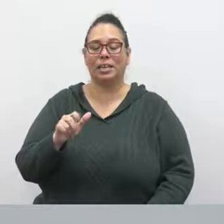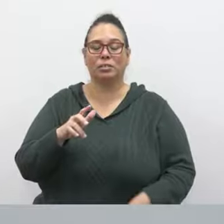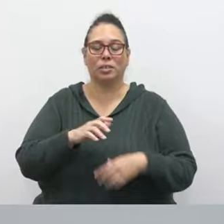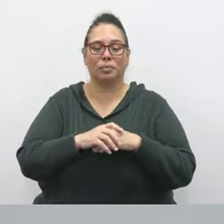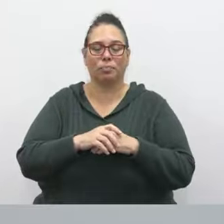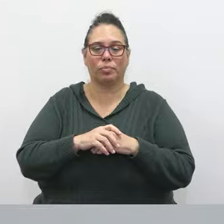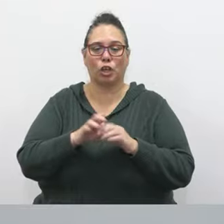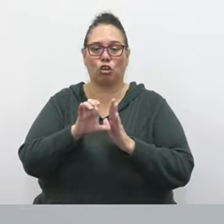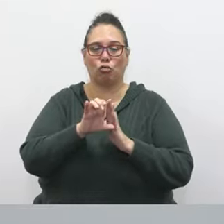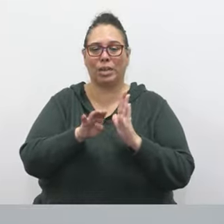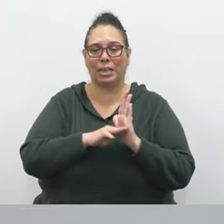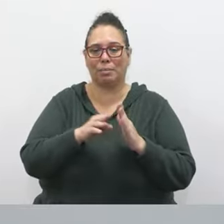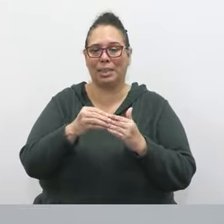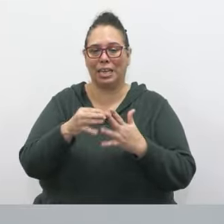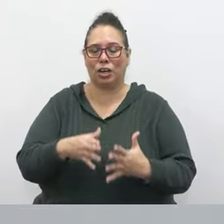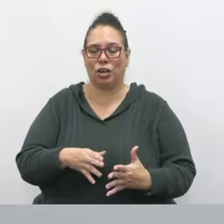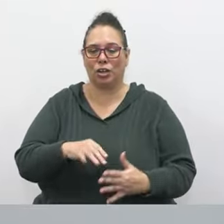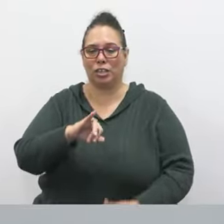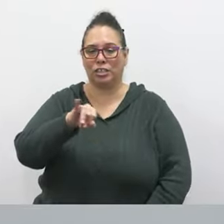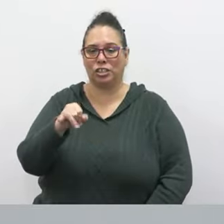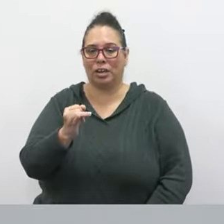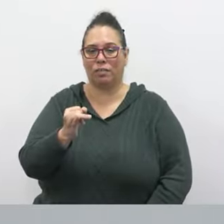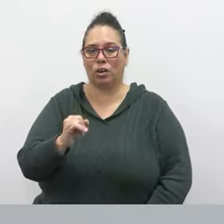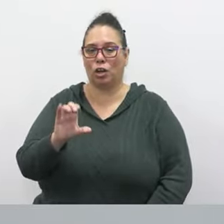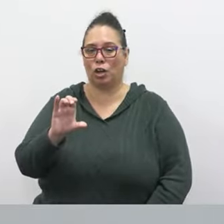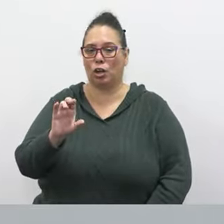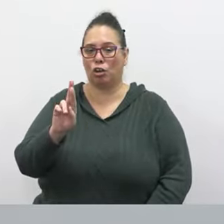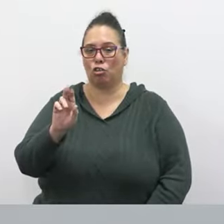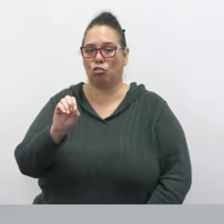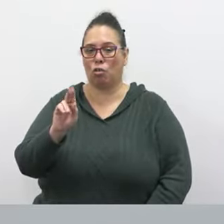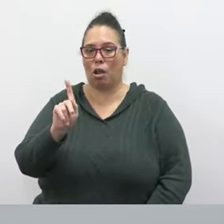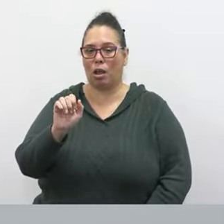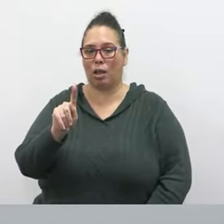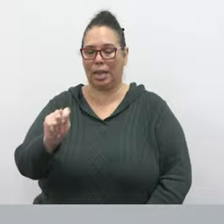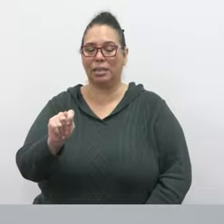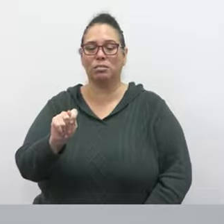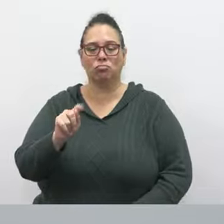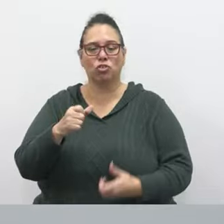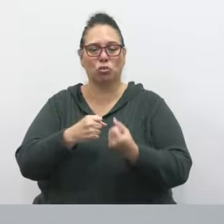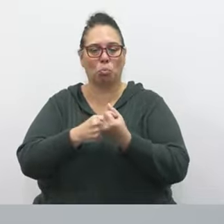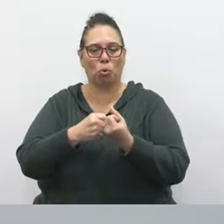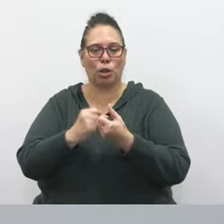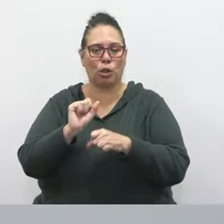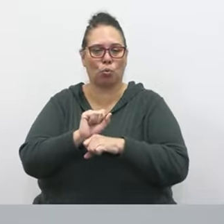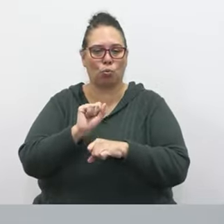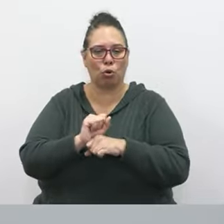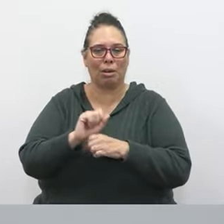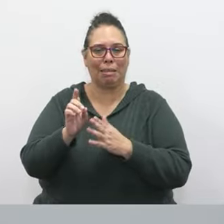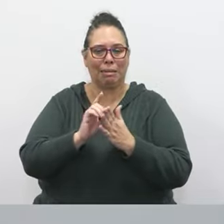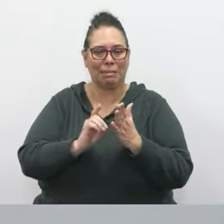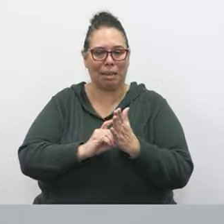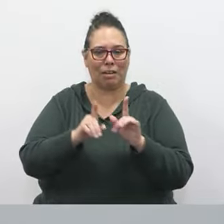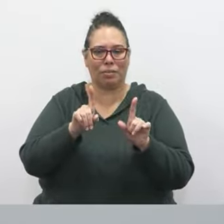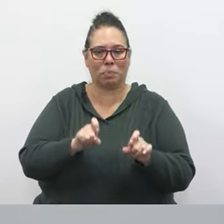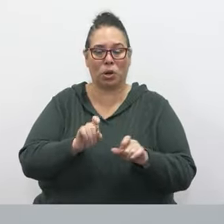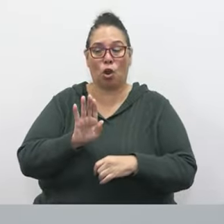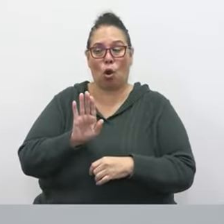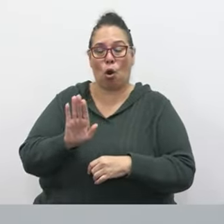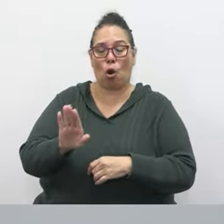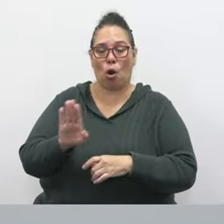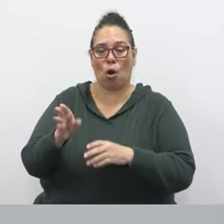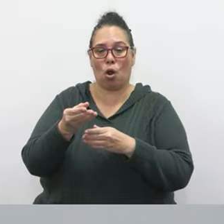Crockett, she supported the work in that design and development for the assessment. Her office,